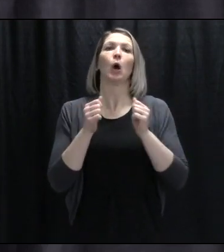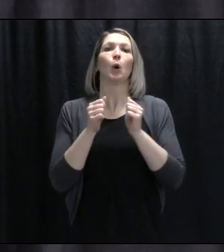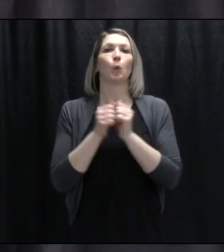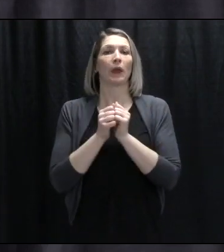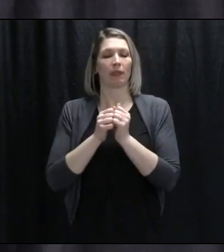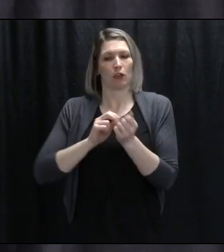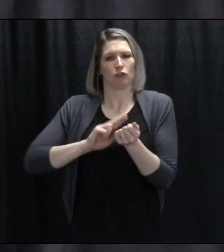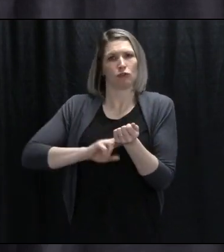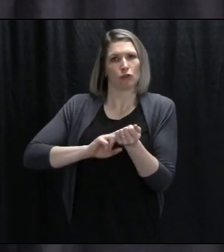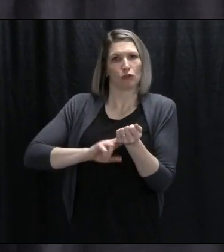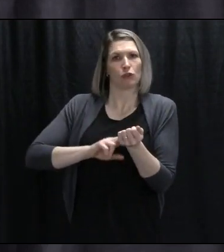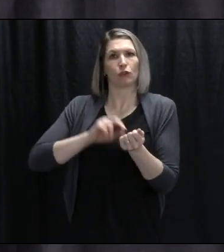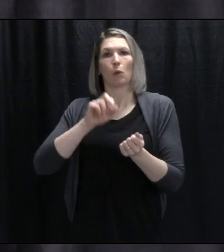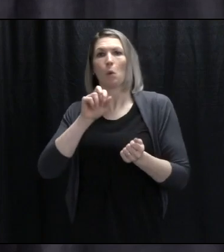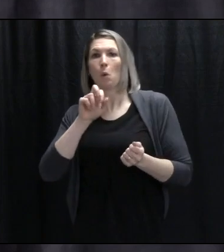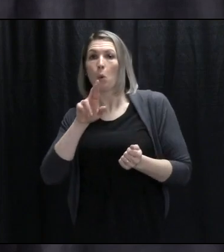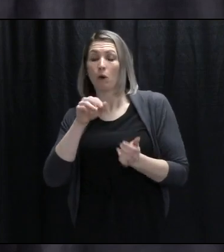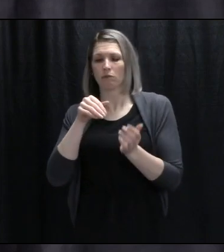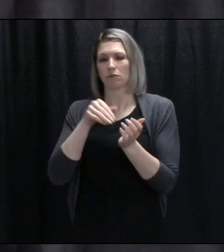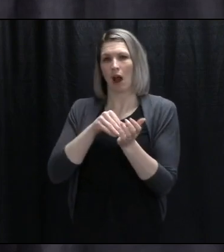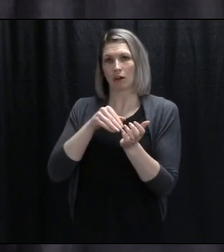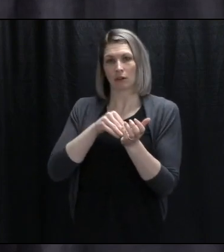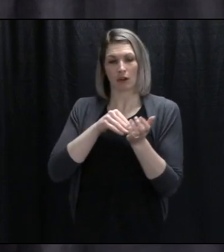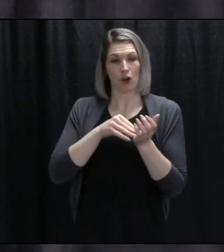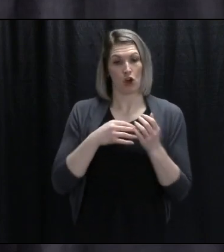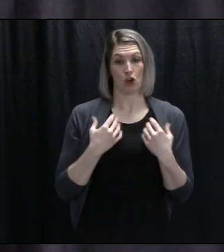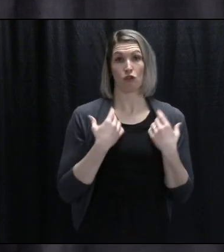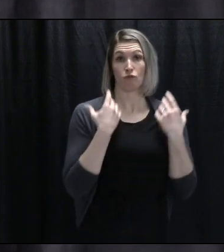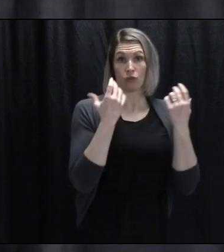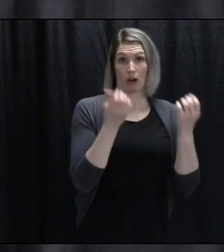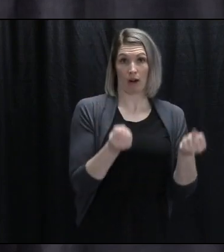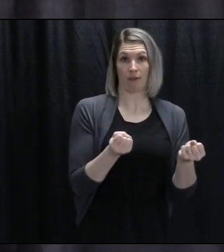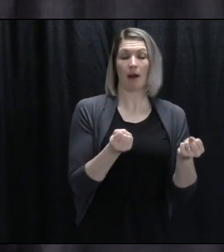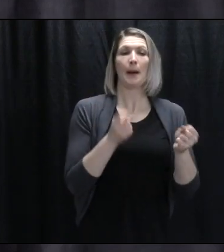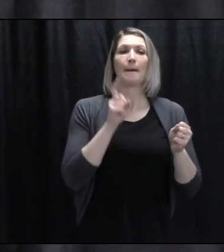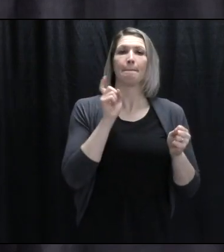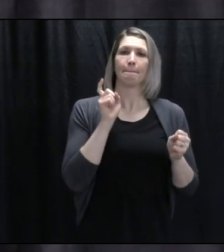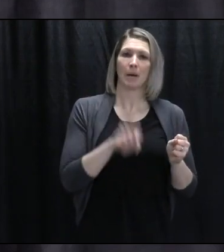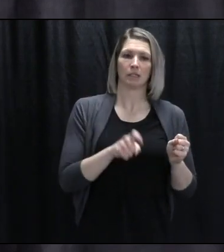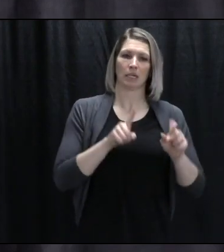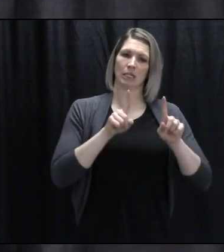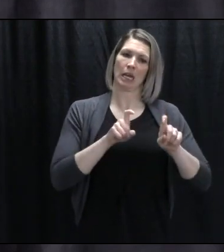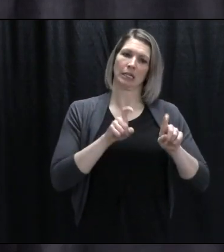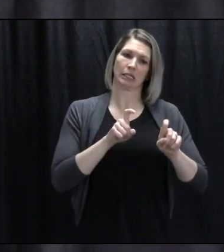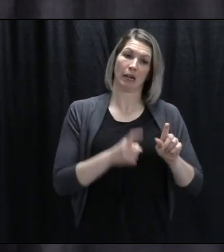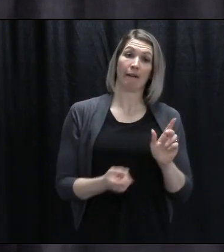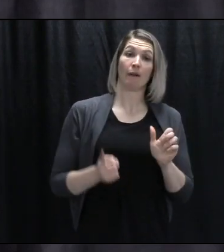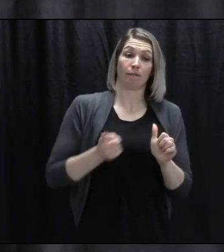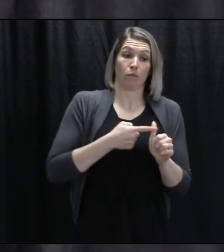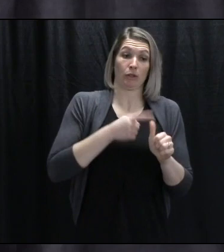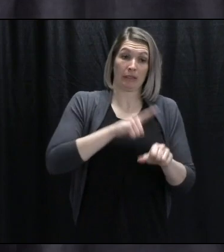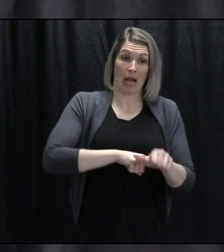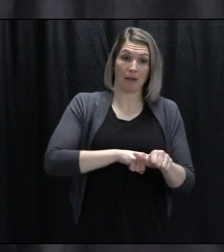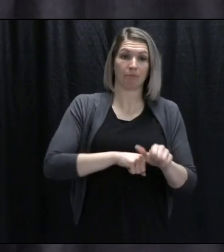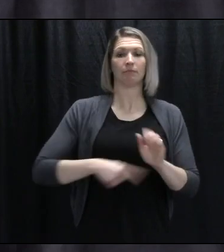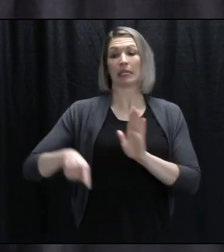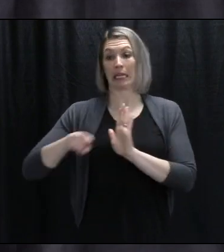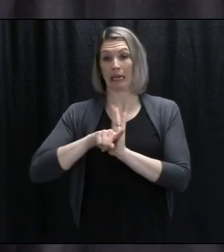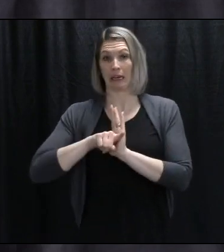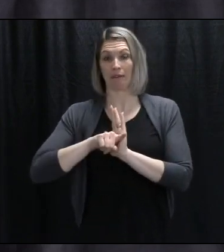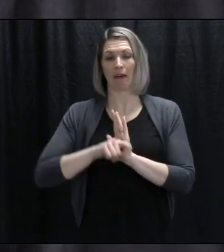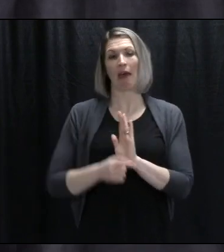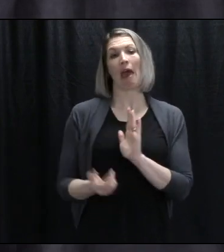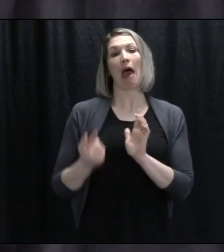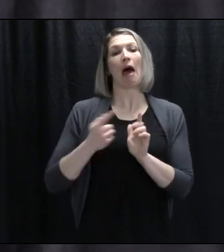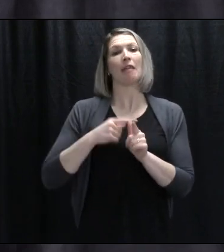negative tests at least 24 hours apart before they're able to return to the workforce. Okay, thank you. One of the lessons that